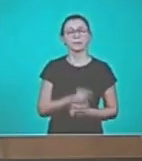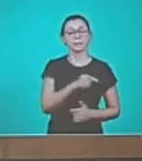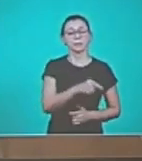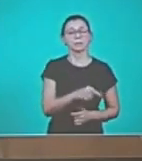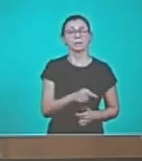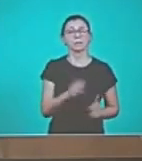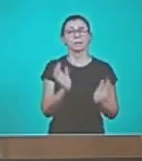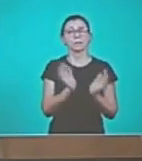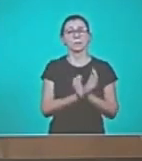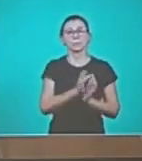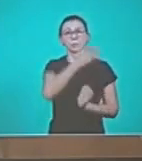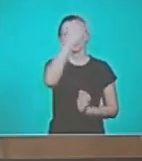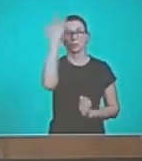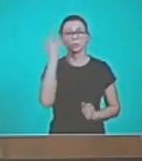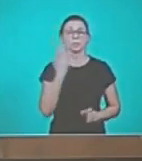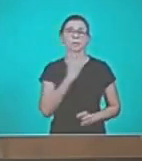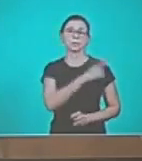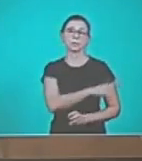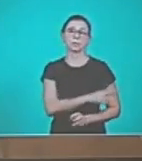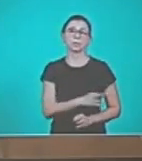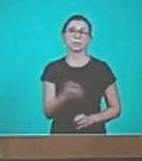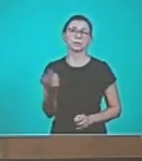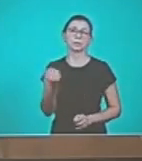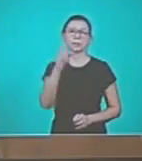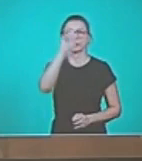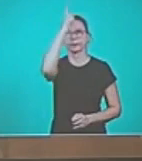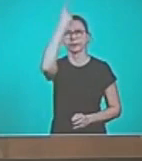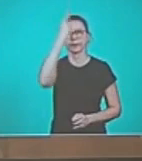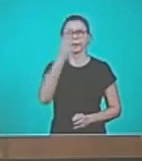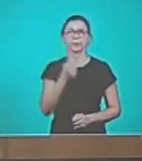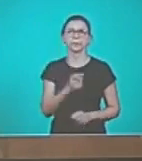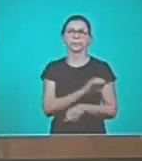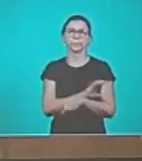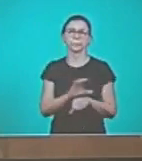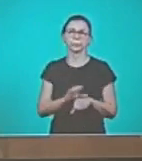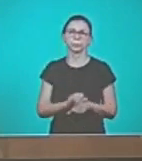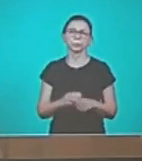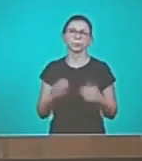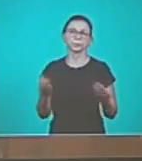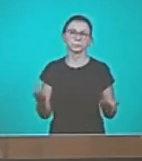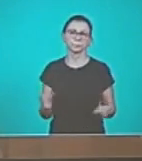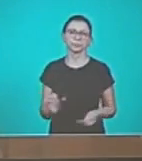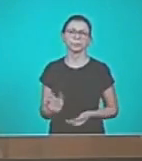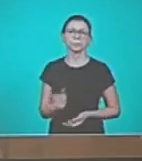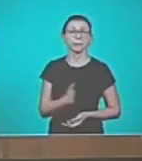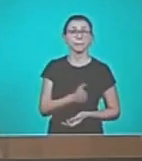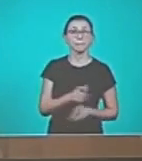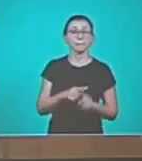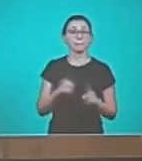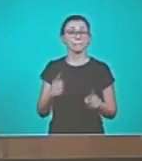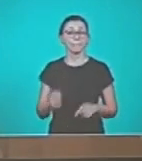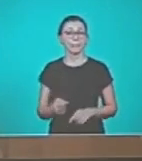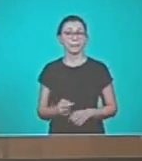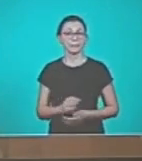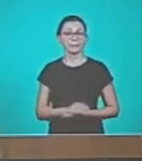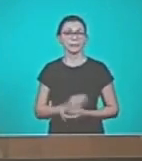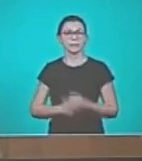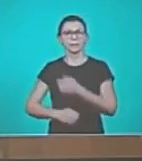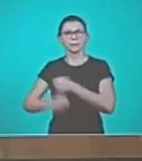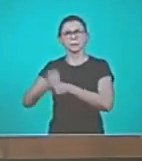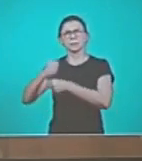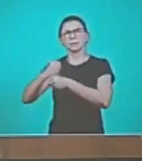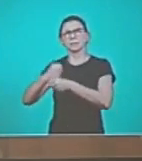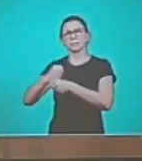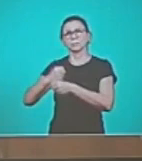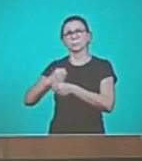So they have the culture, the human thinking. But there, last